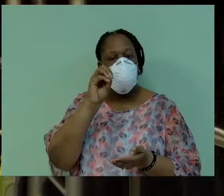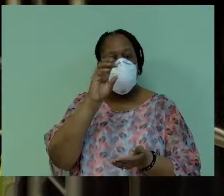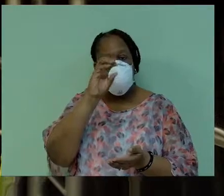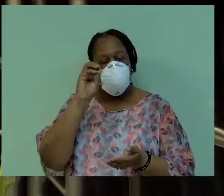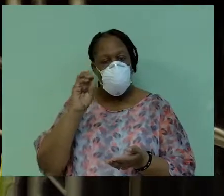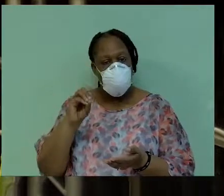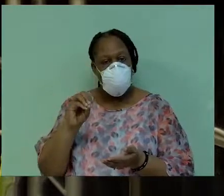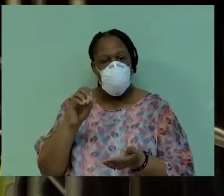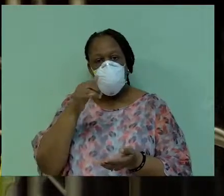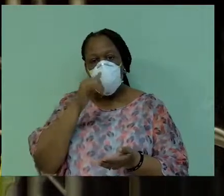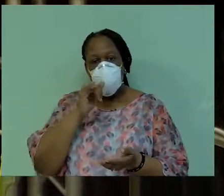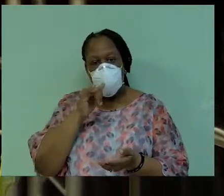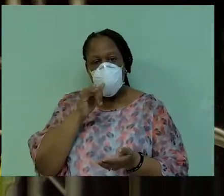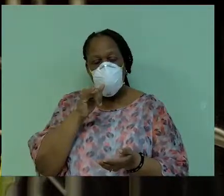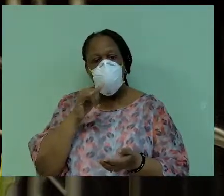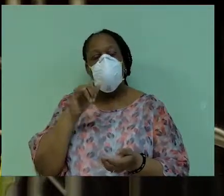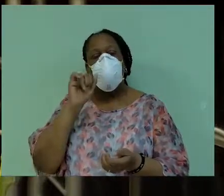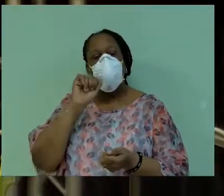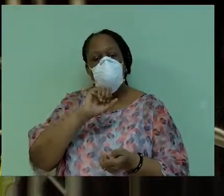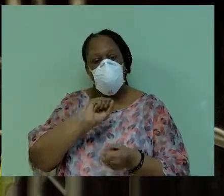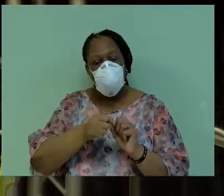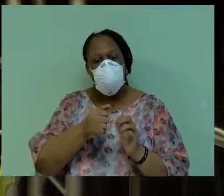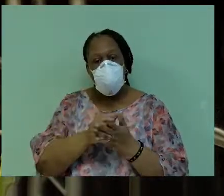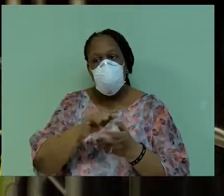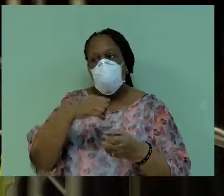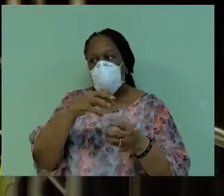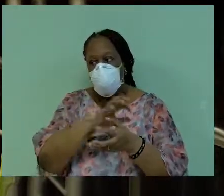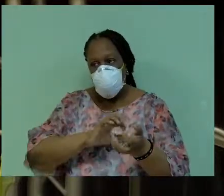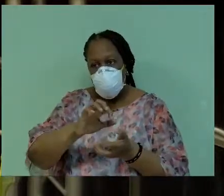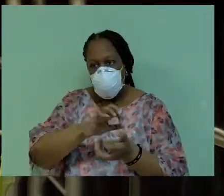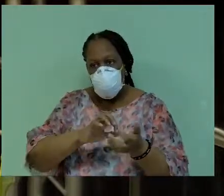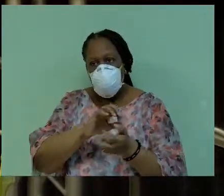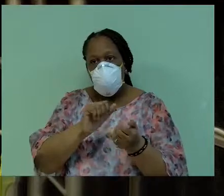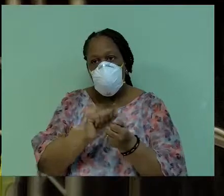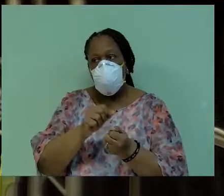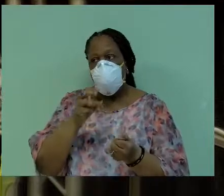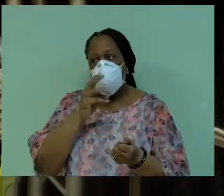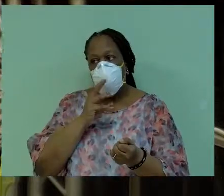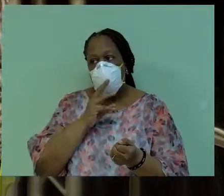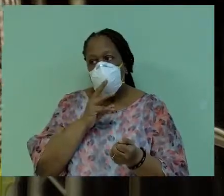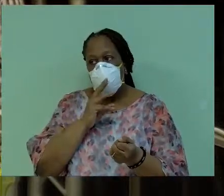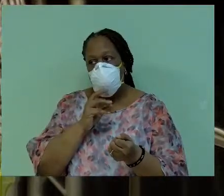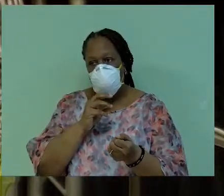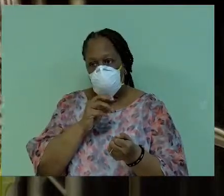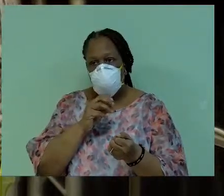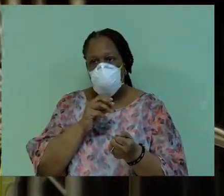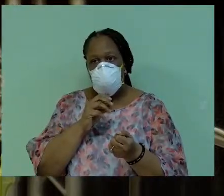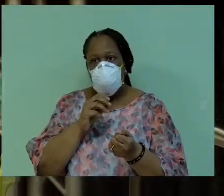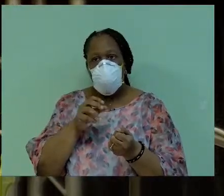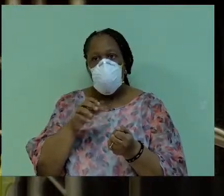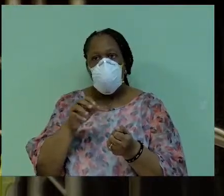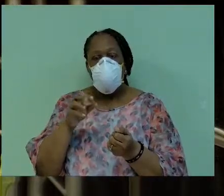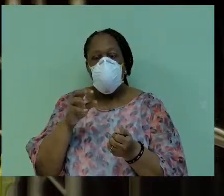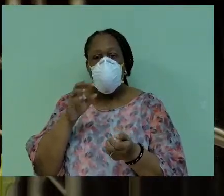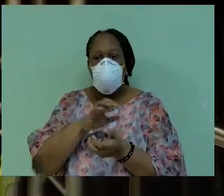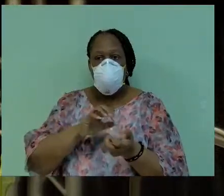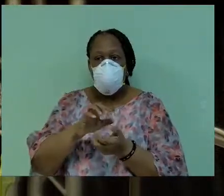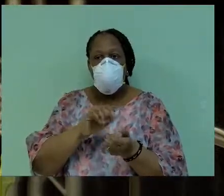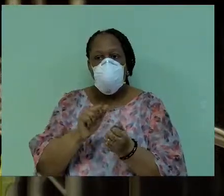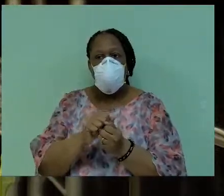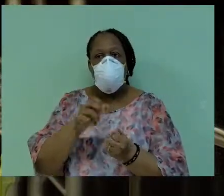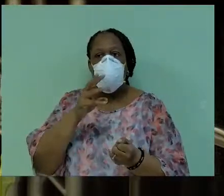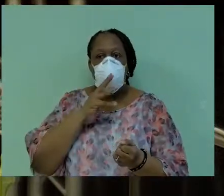before, increases the contact time between the alcohol and the microbes. Now,